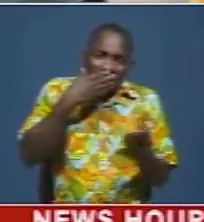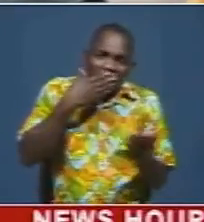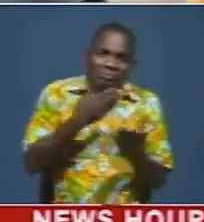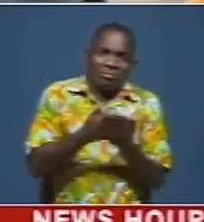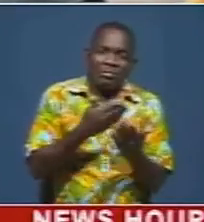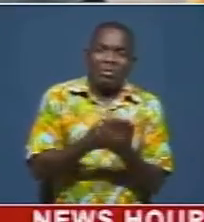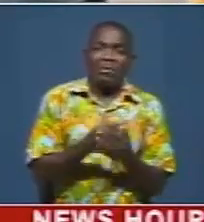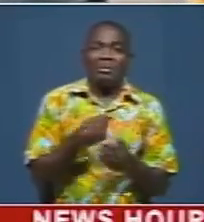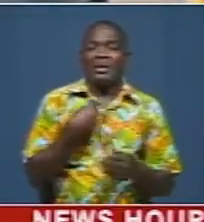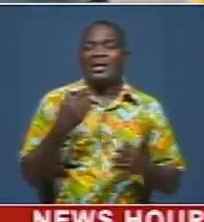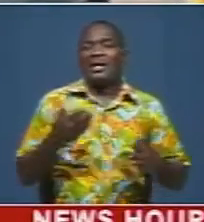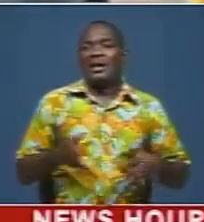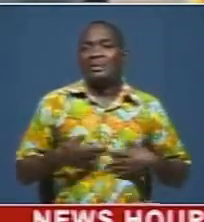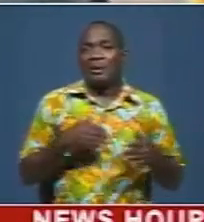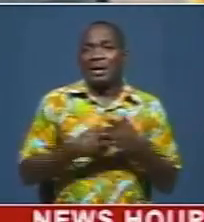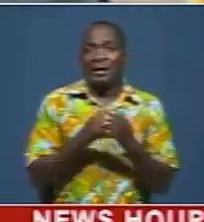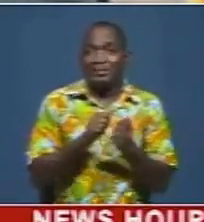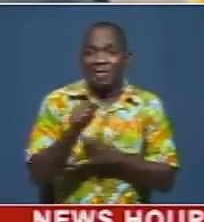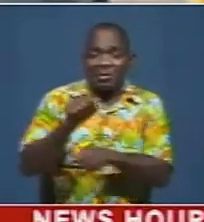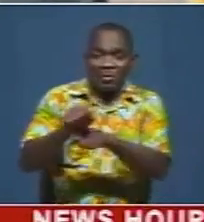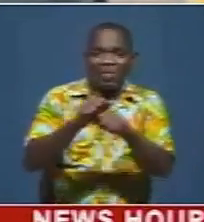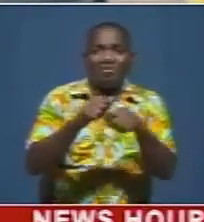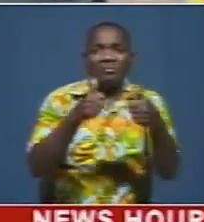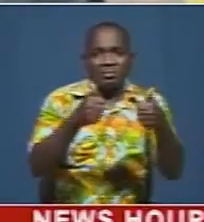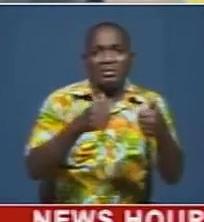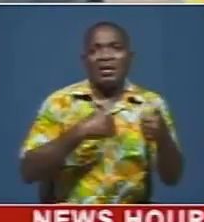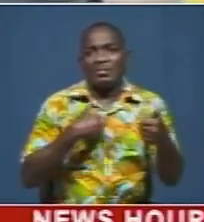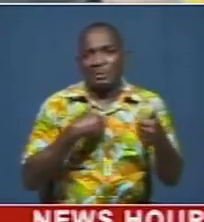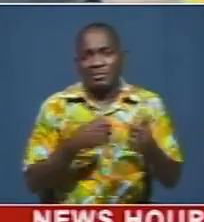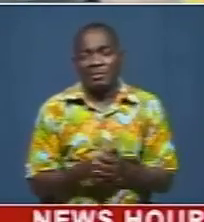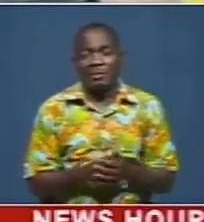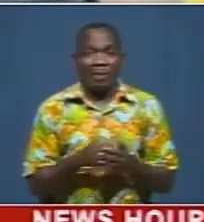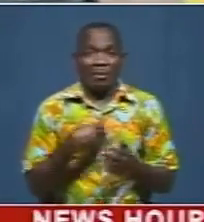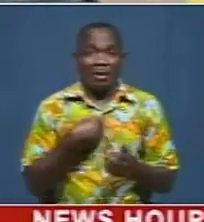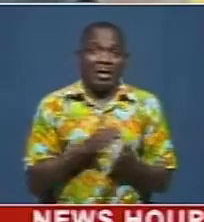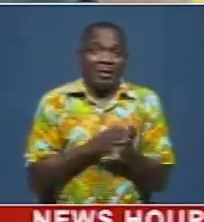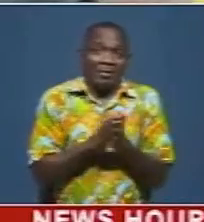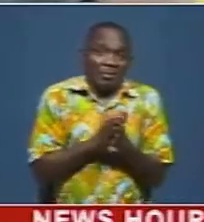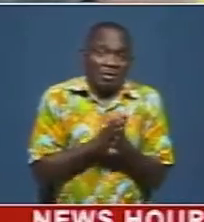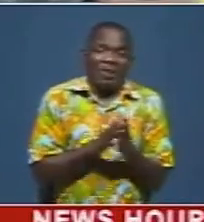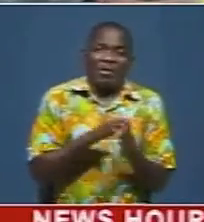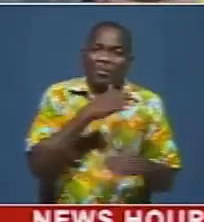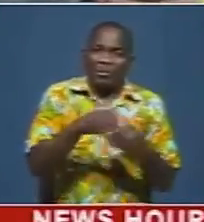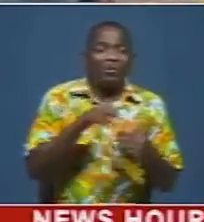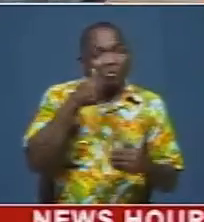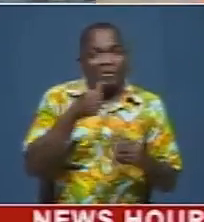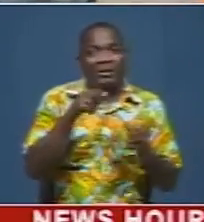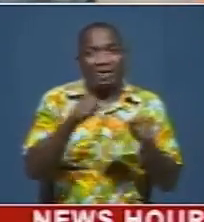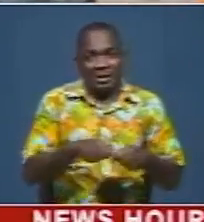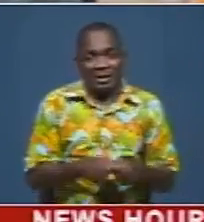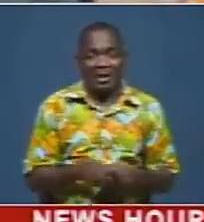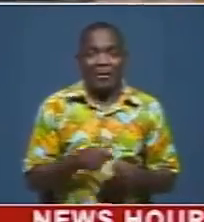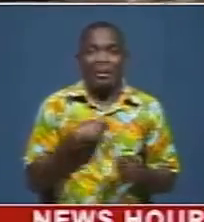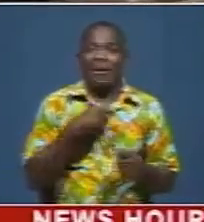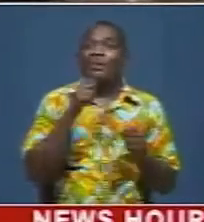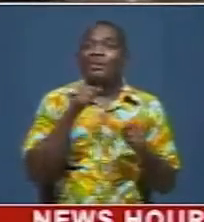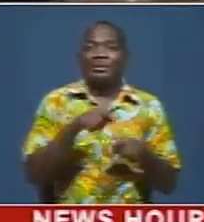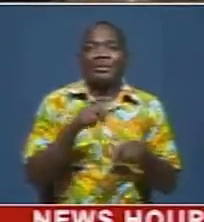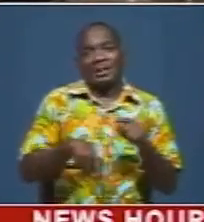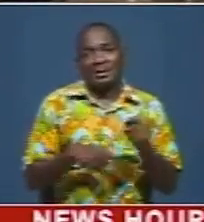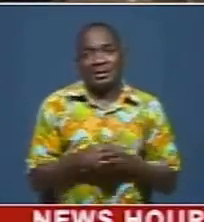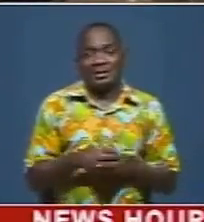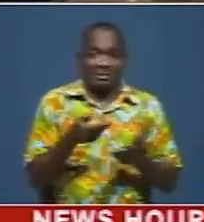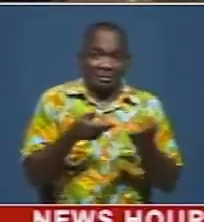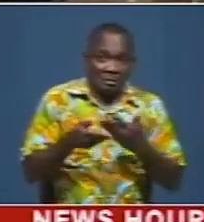We're very happy about the work that's going on. We wish we could complete it tomorrow, but it's not possible.